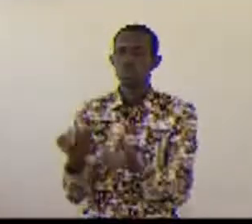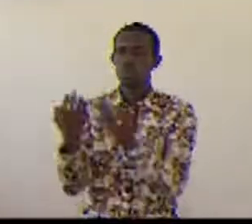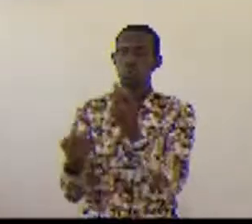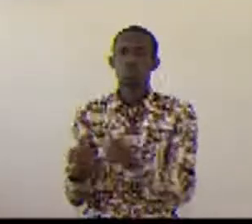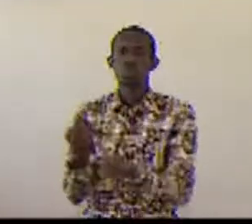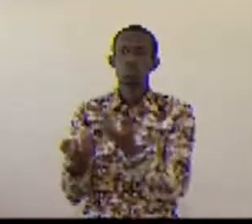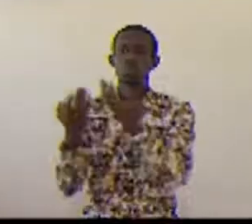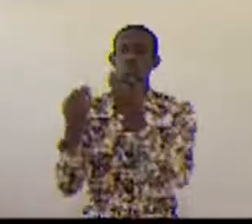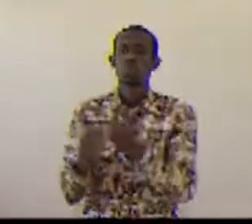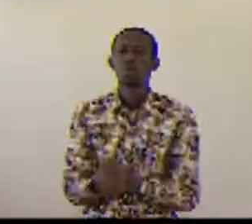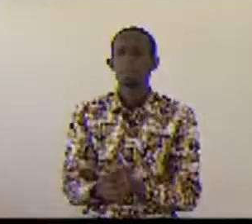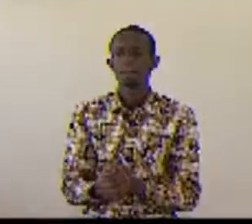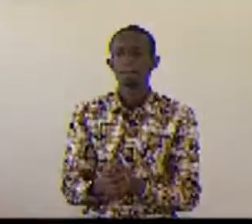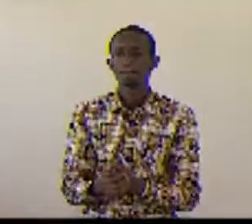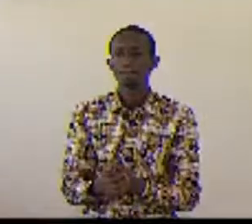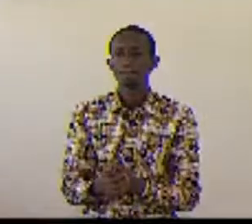melting temperatures of